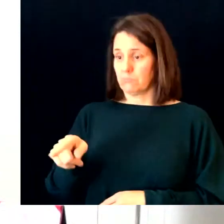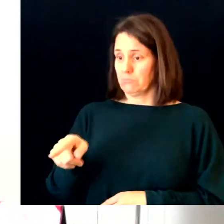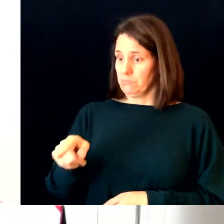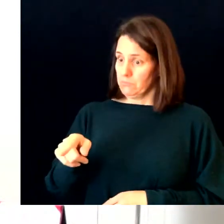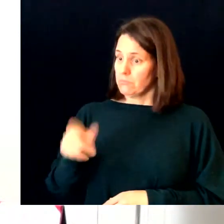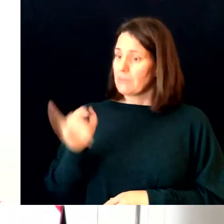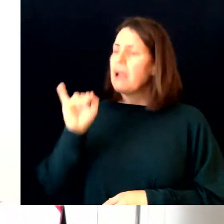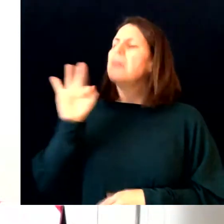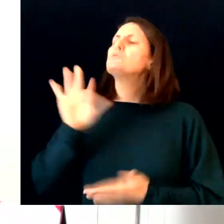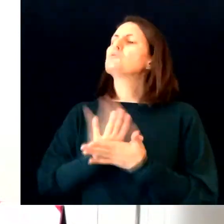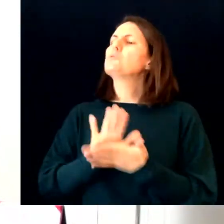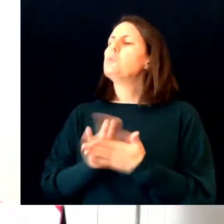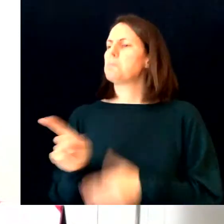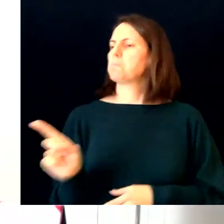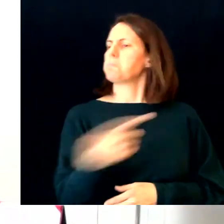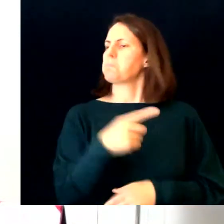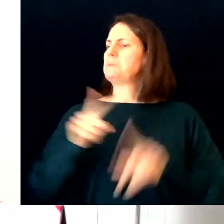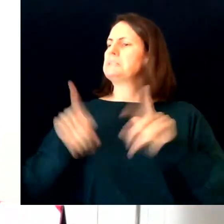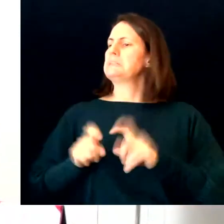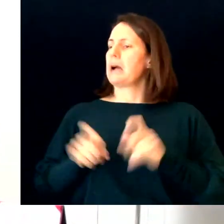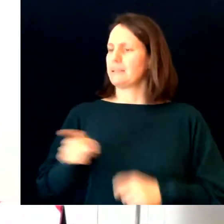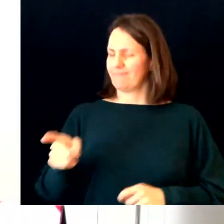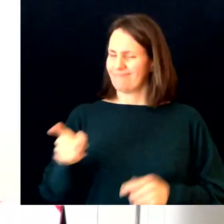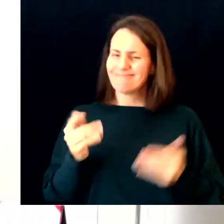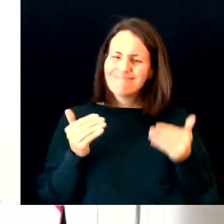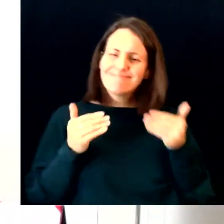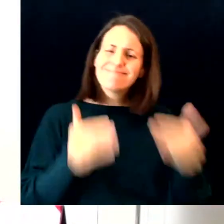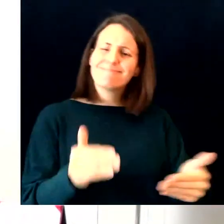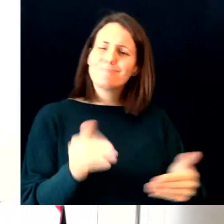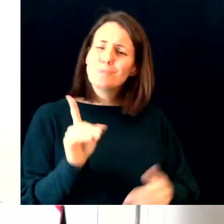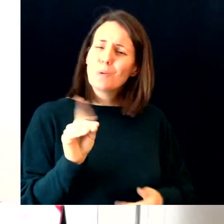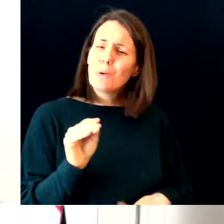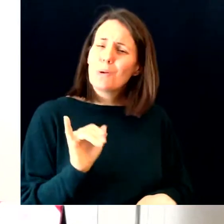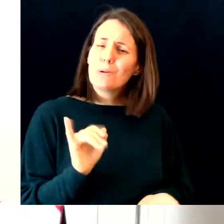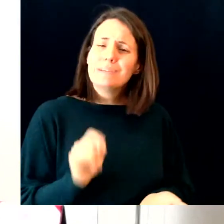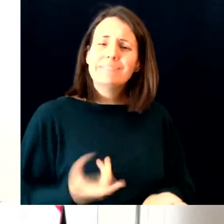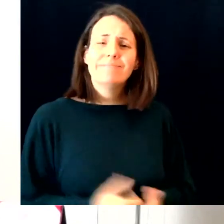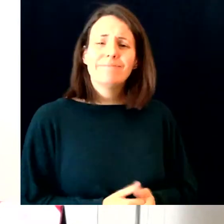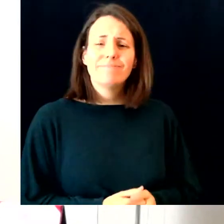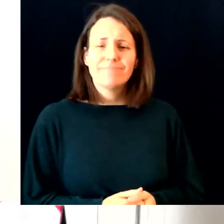or get more information about the process from your school about